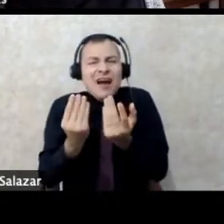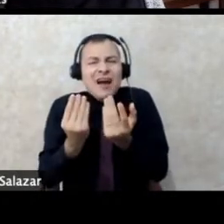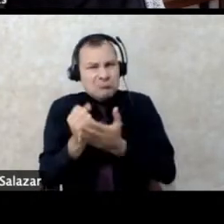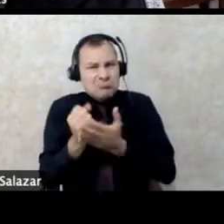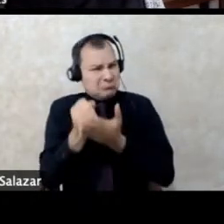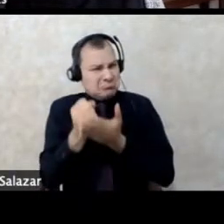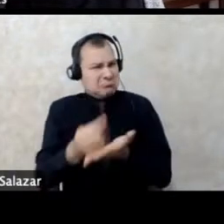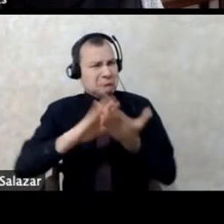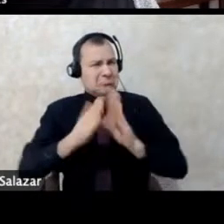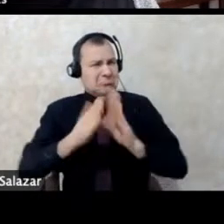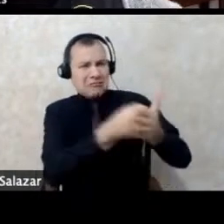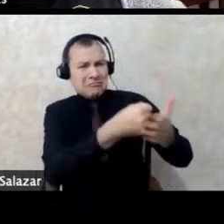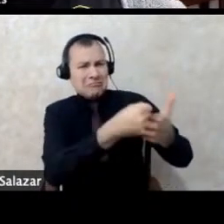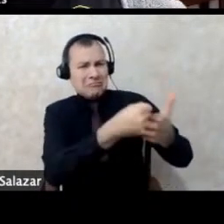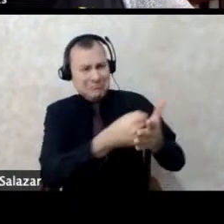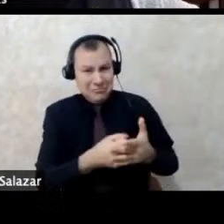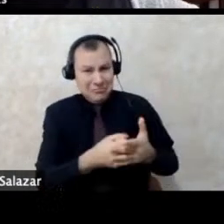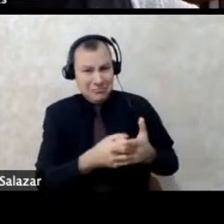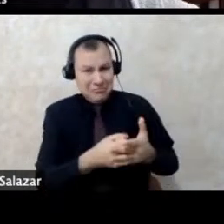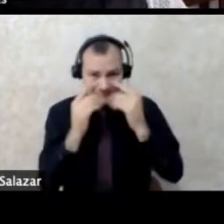muy buenas tardes a todos y a todas.